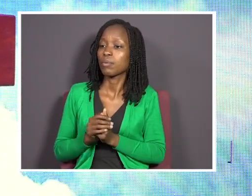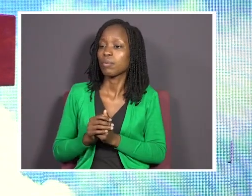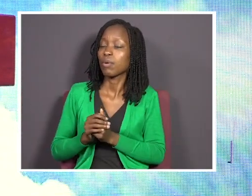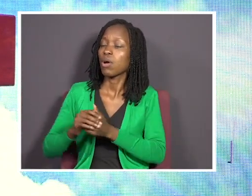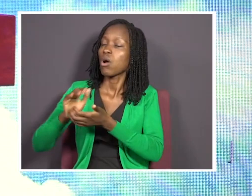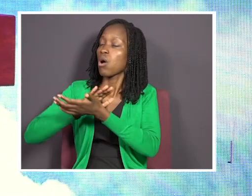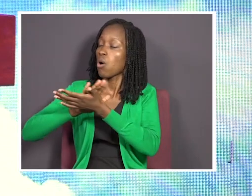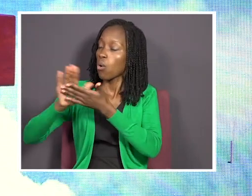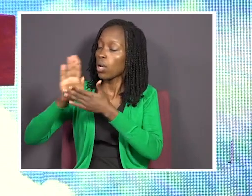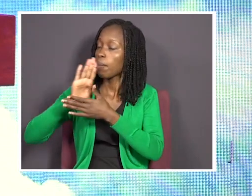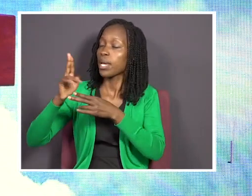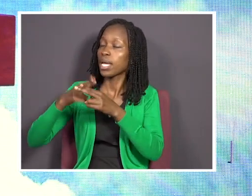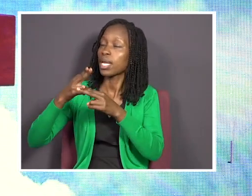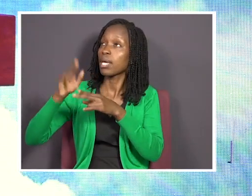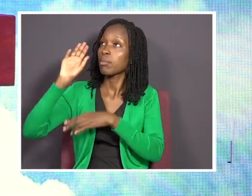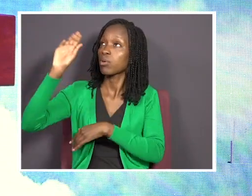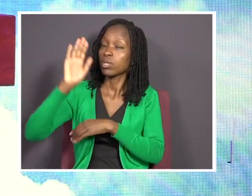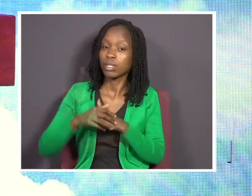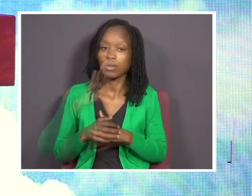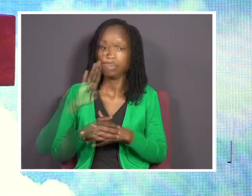Hallowed be thy name.